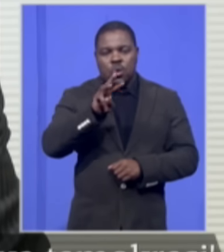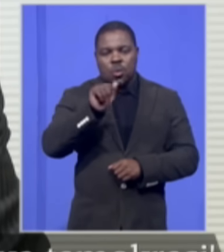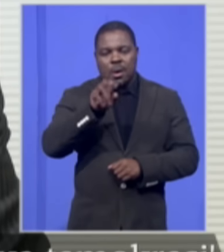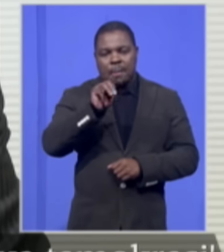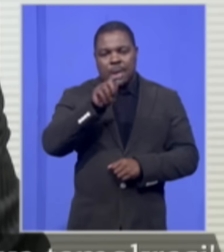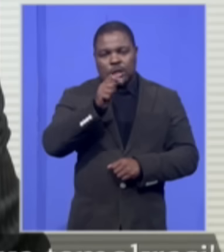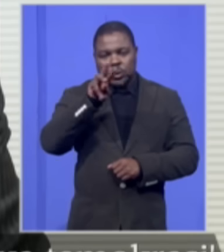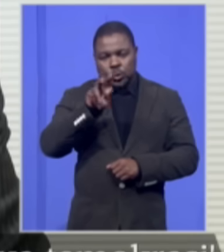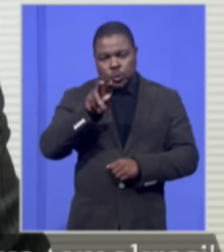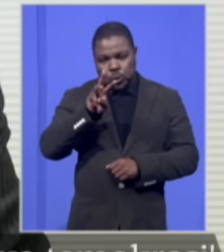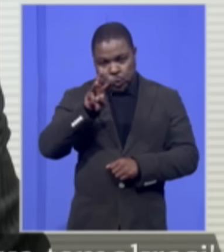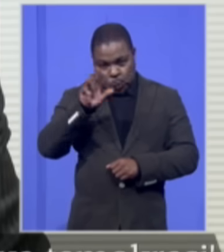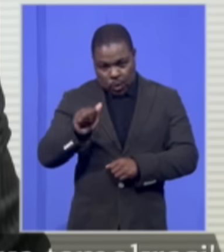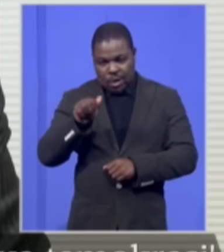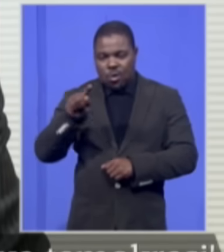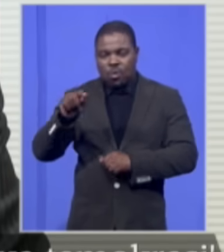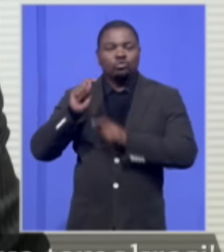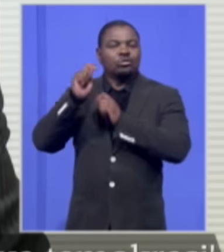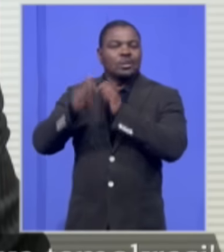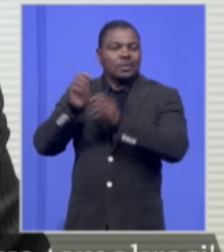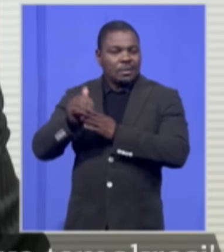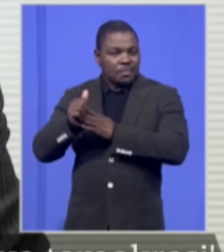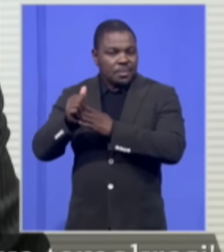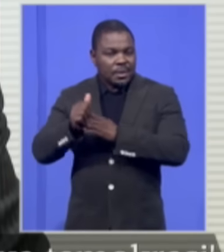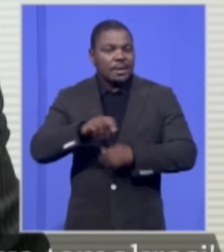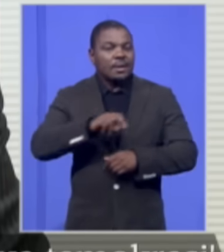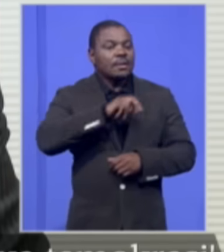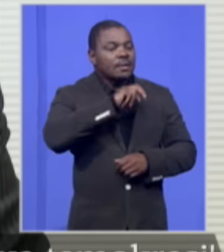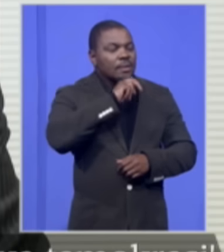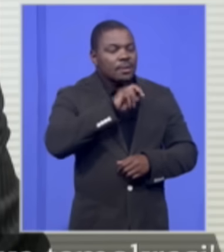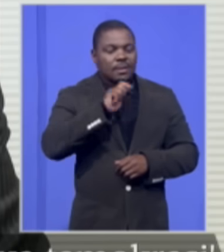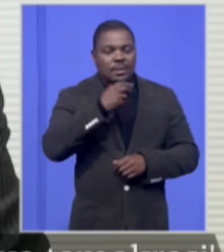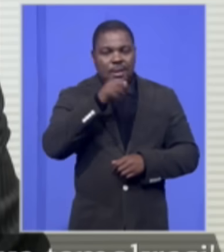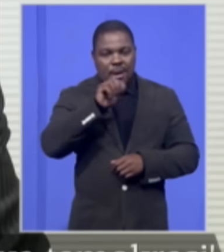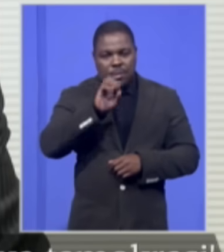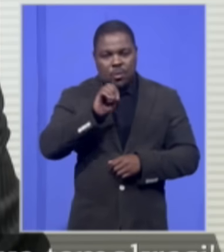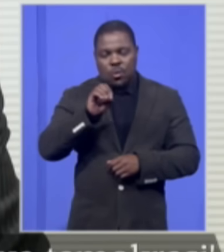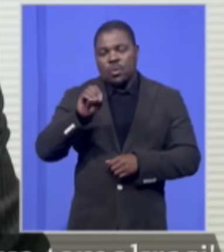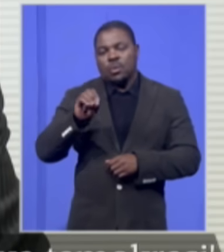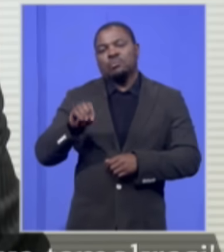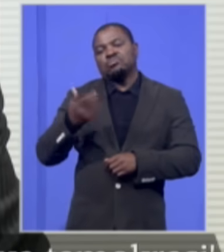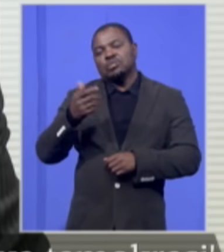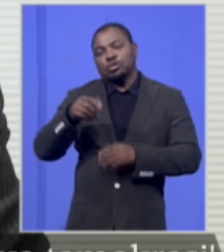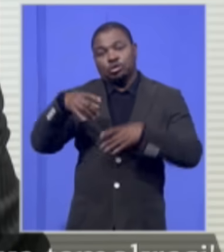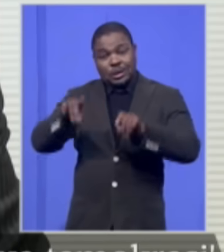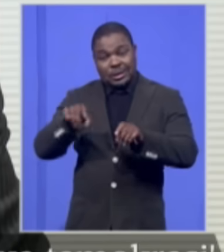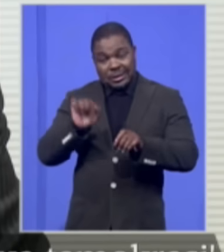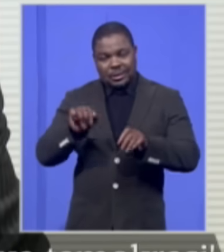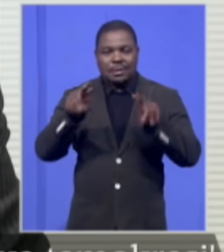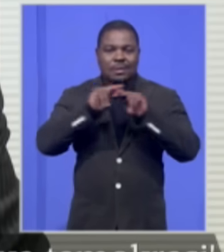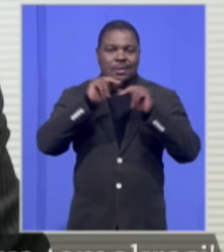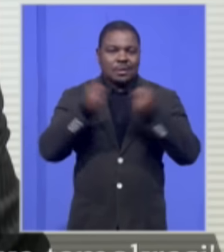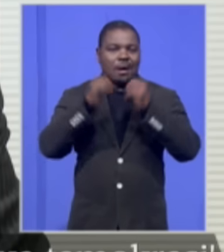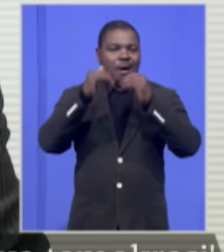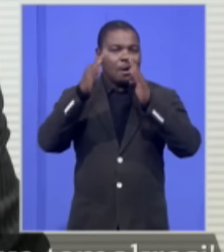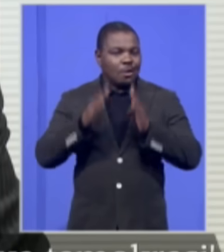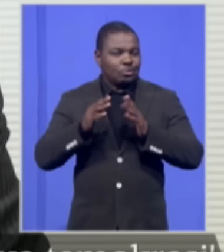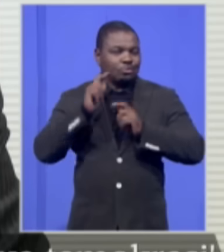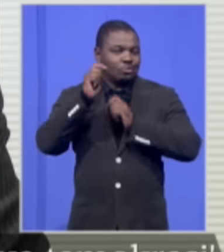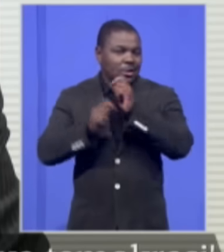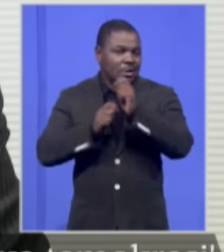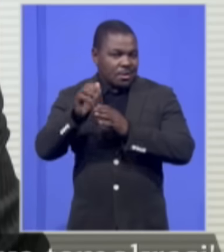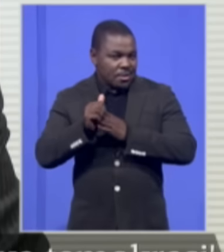leader. Hosi Thabo Siahlulo, chairperson of the National House of Traditional